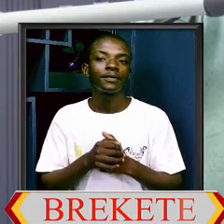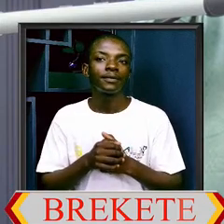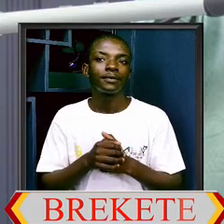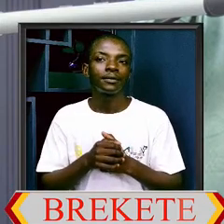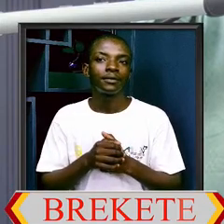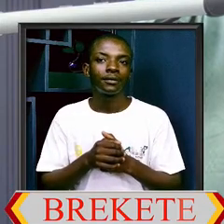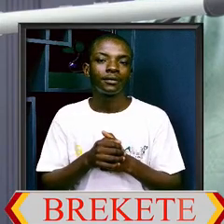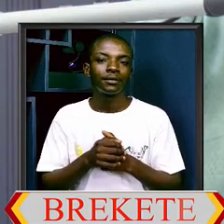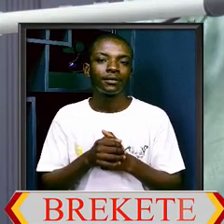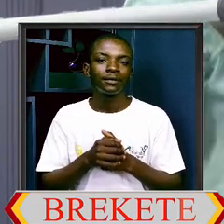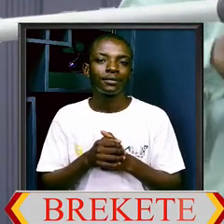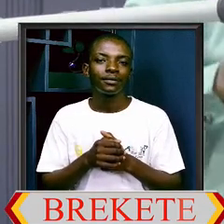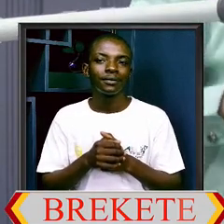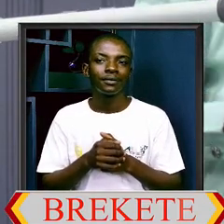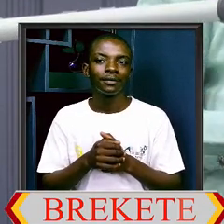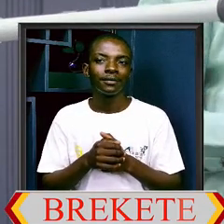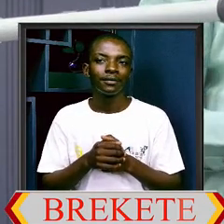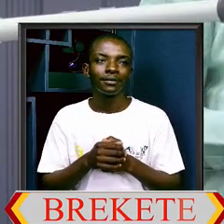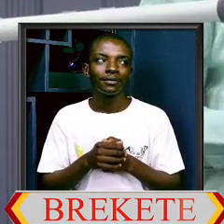yes